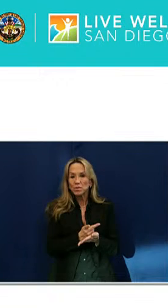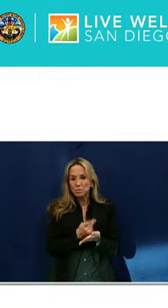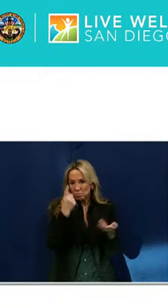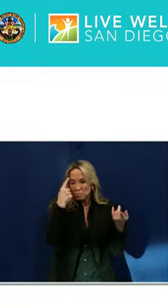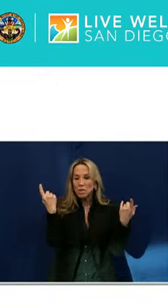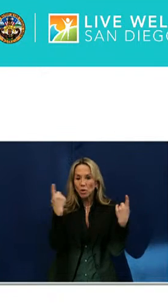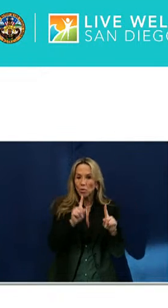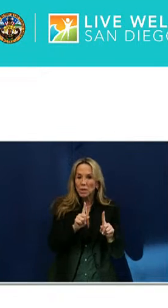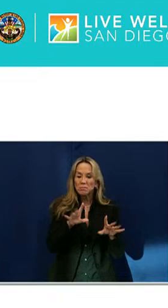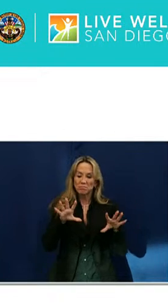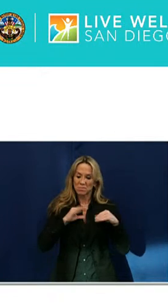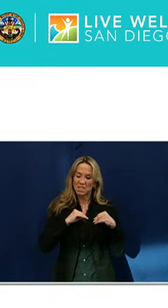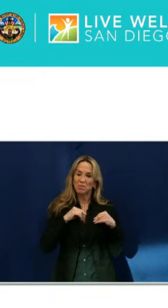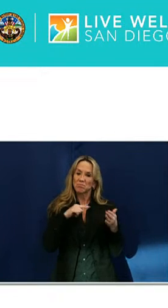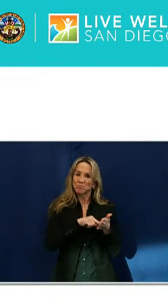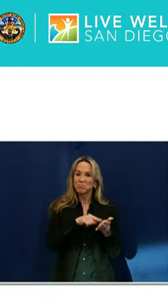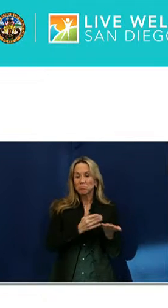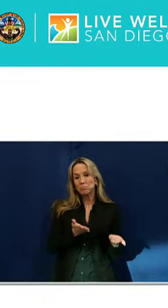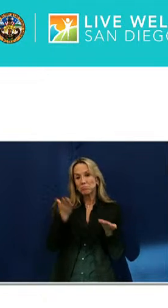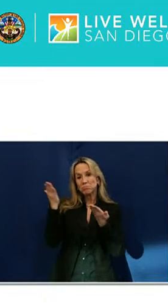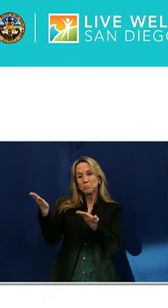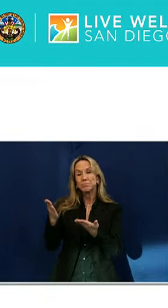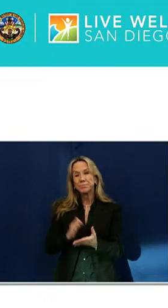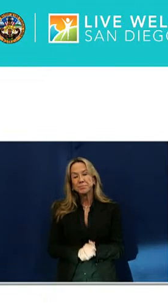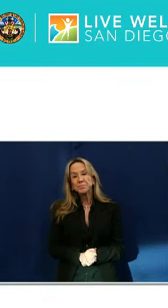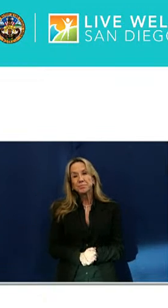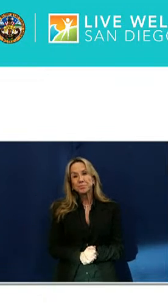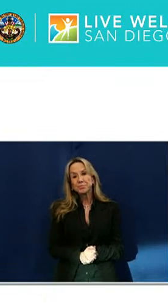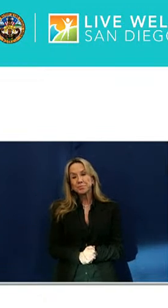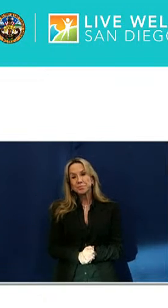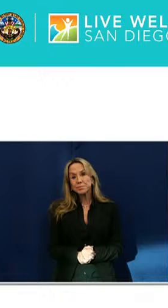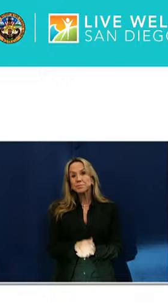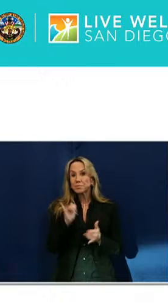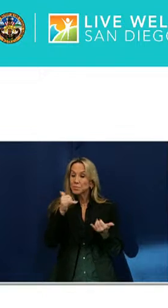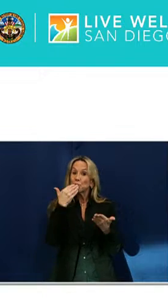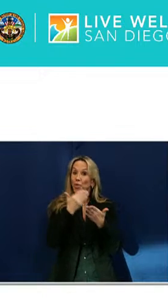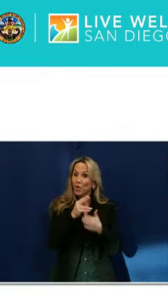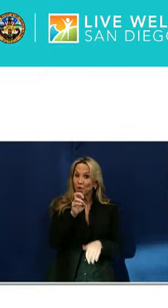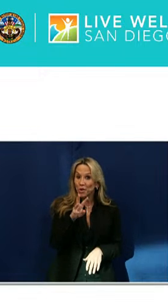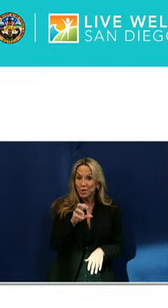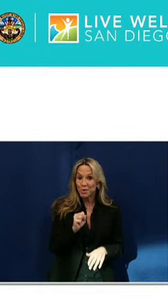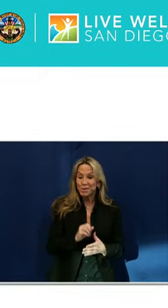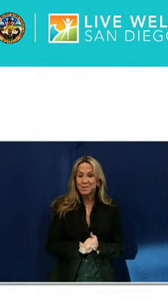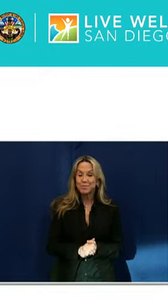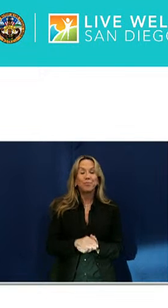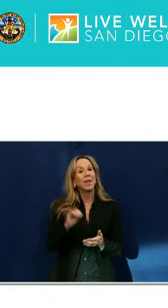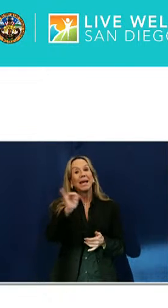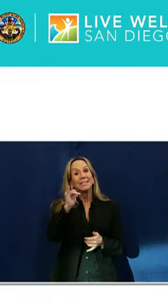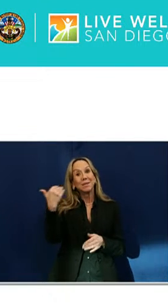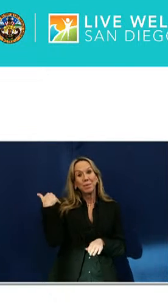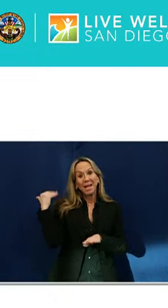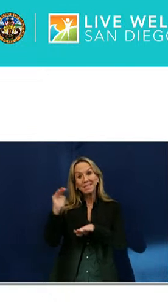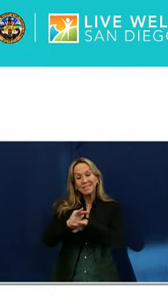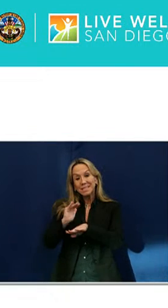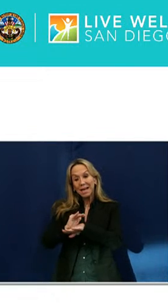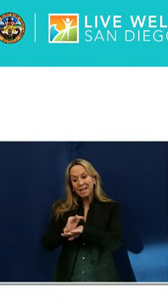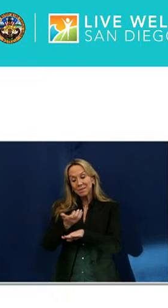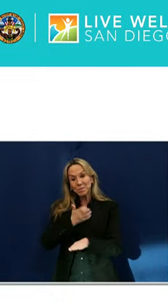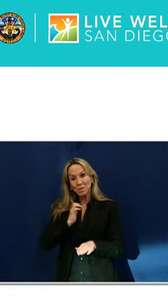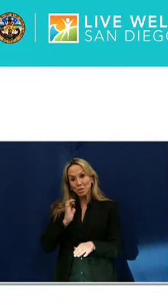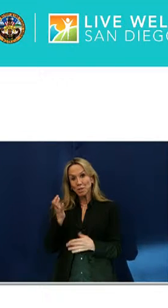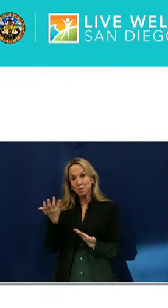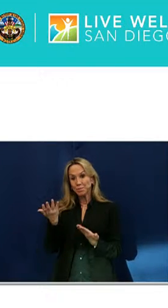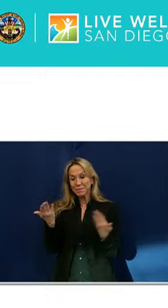with that recommendation. So that also is good news. And last night, our county's